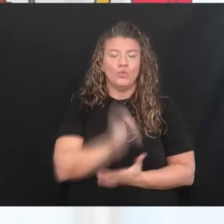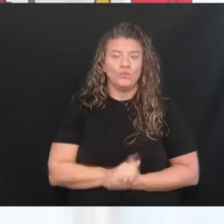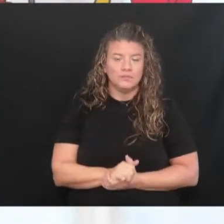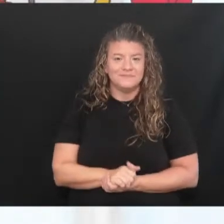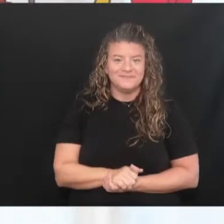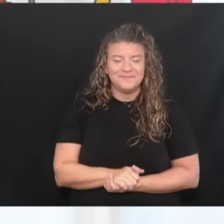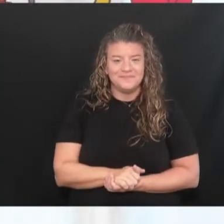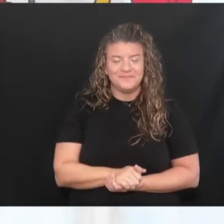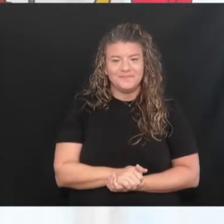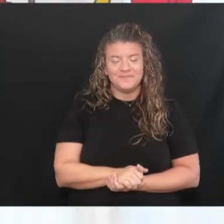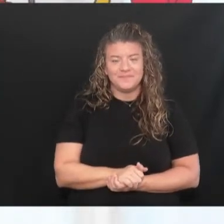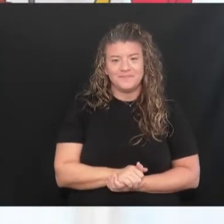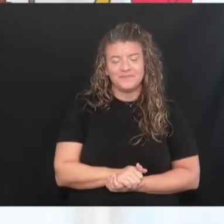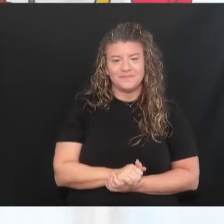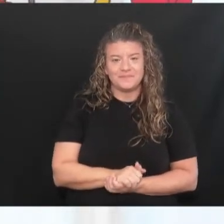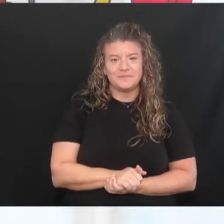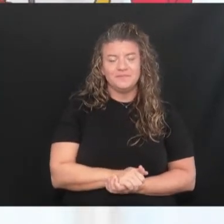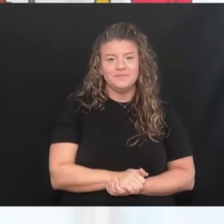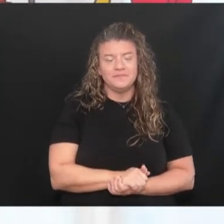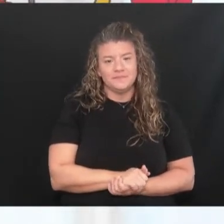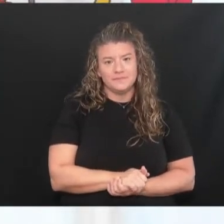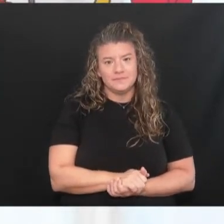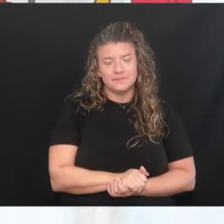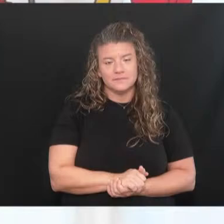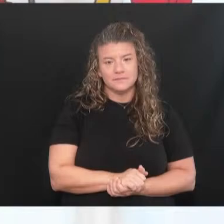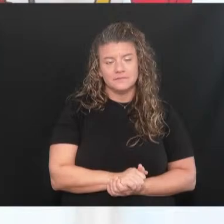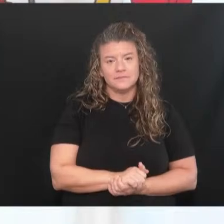day or that day.